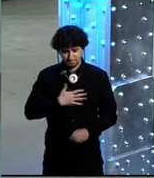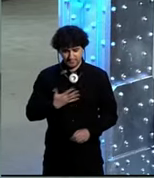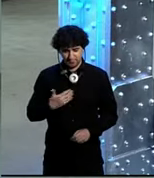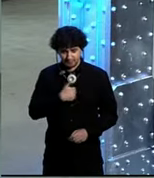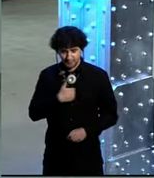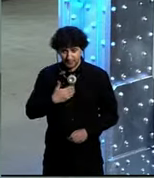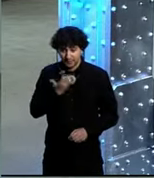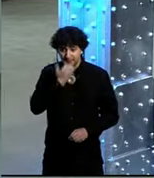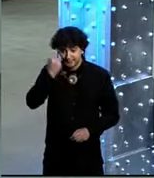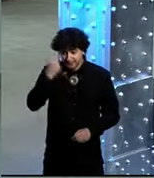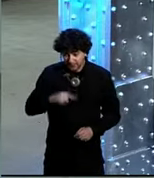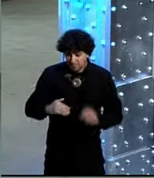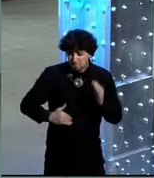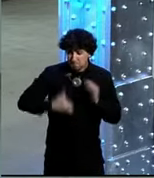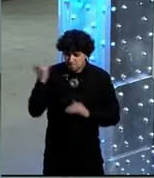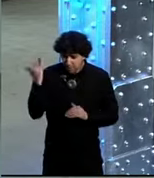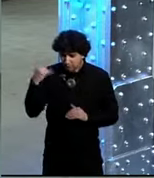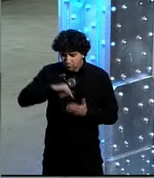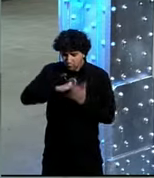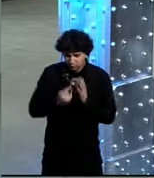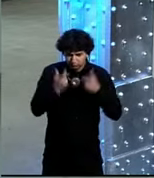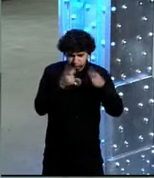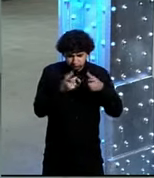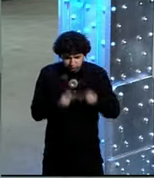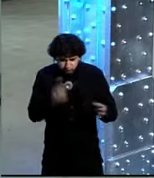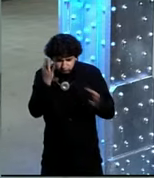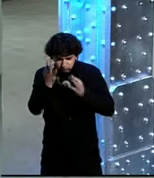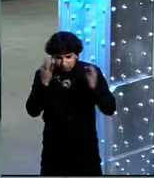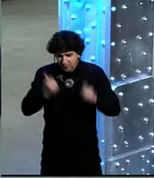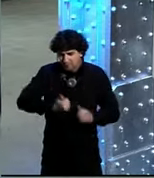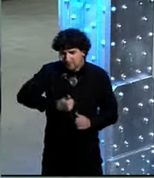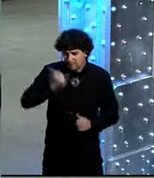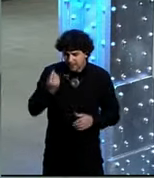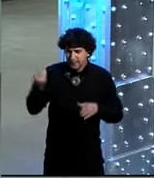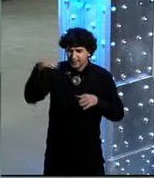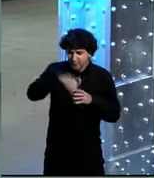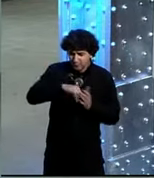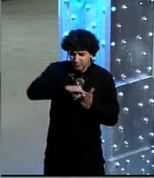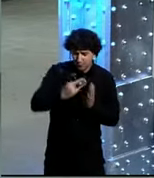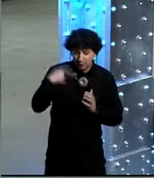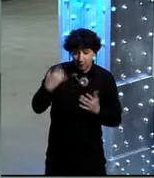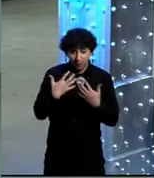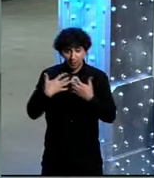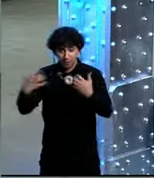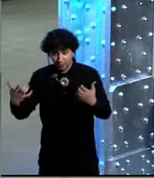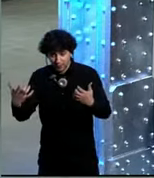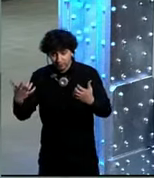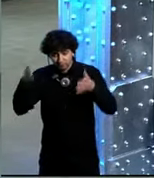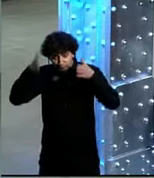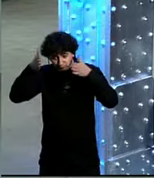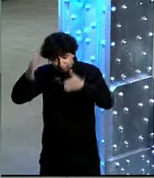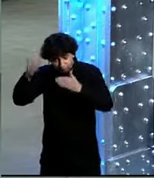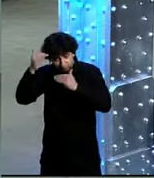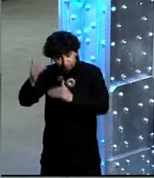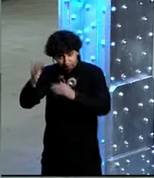different parts our projects, can take, and the more we know about the audience that we are trying to go somewhere, make them